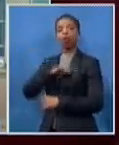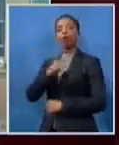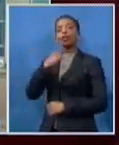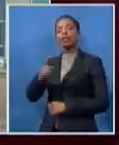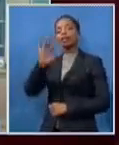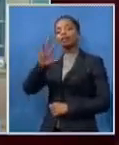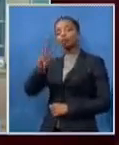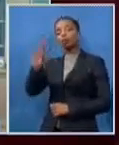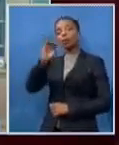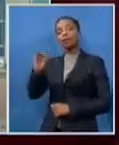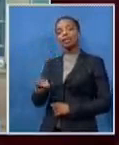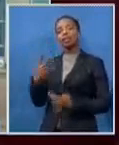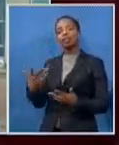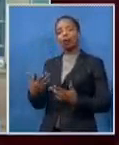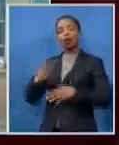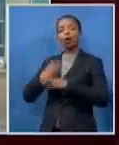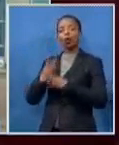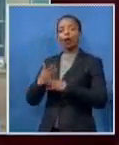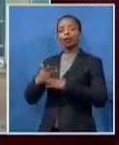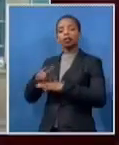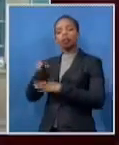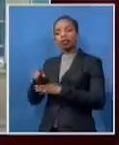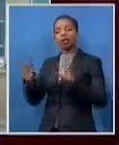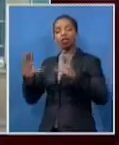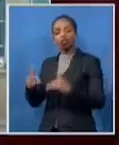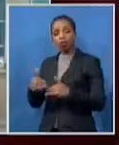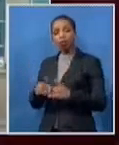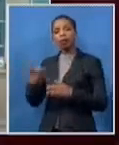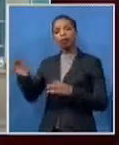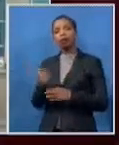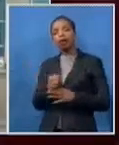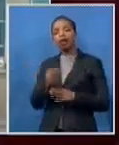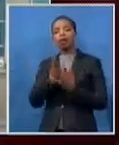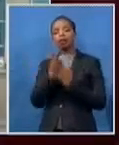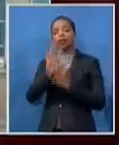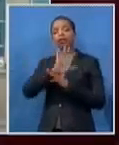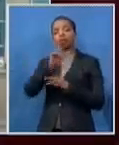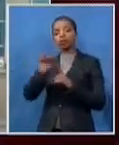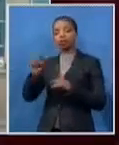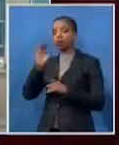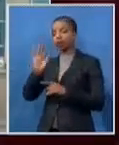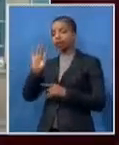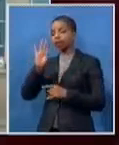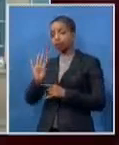6.5 million people between 15 and 34 who would take a job if offered, don't have